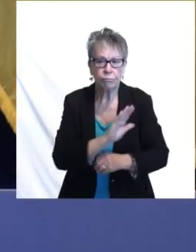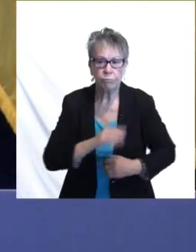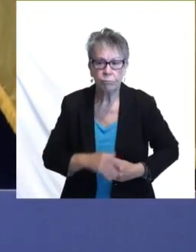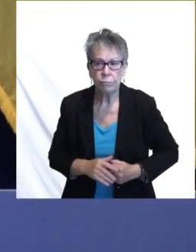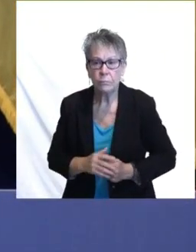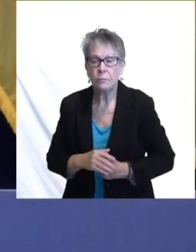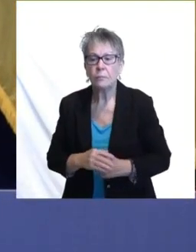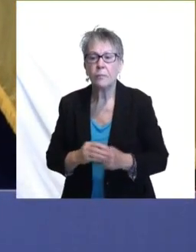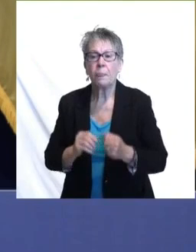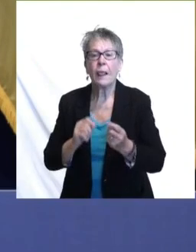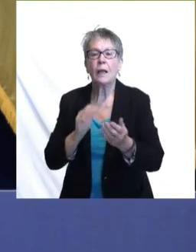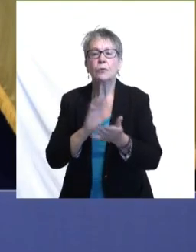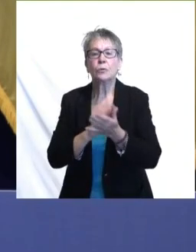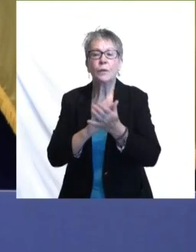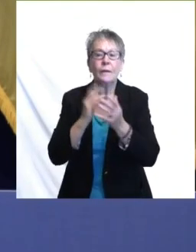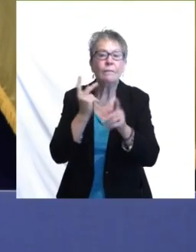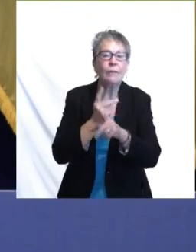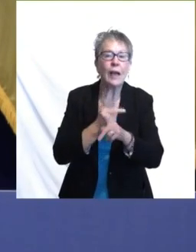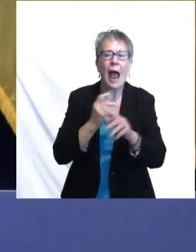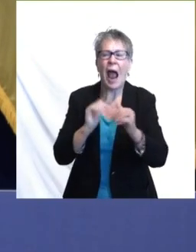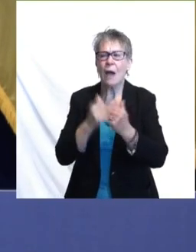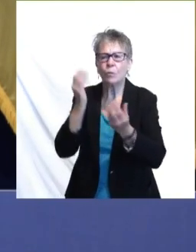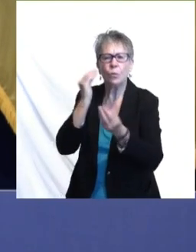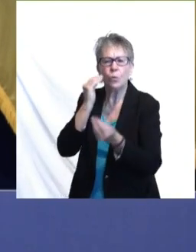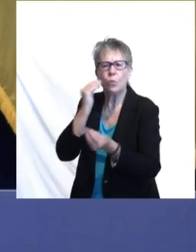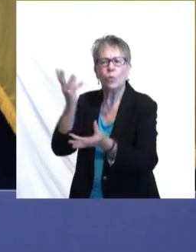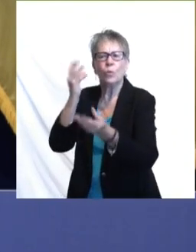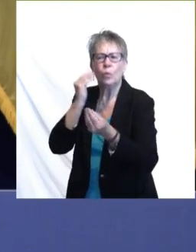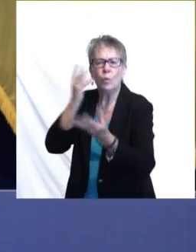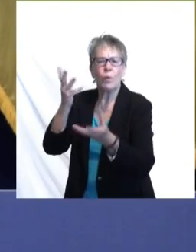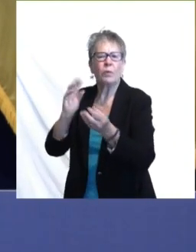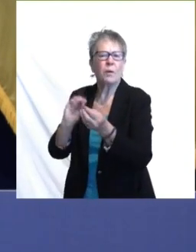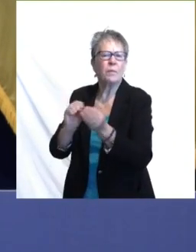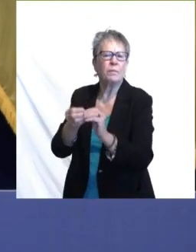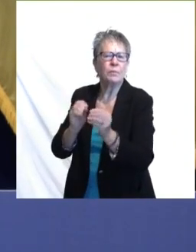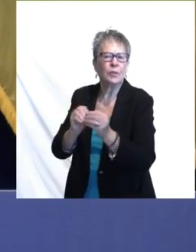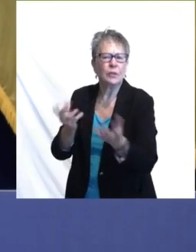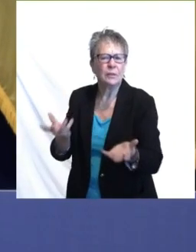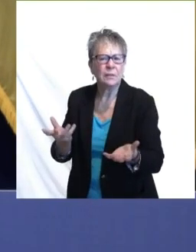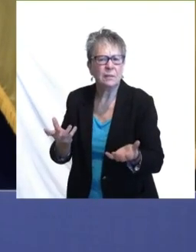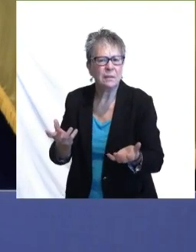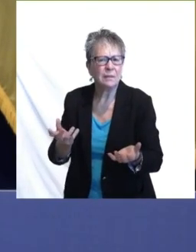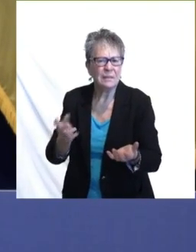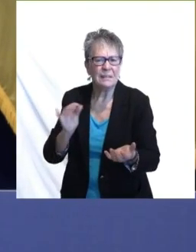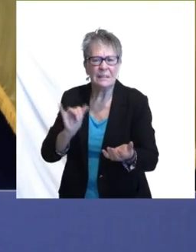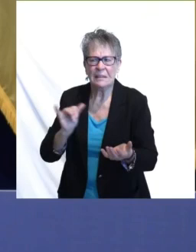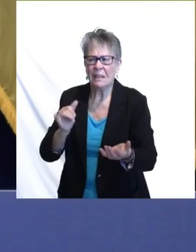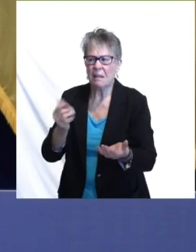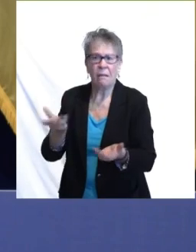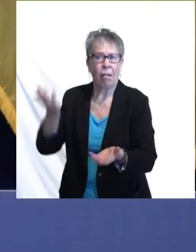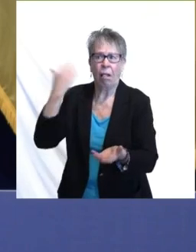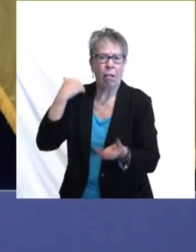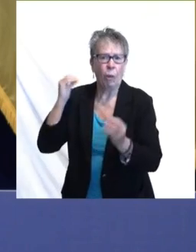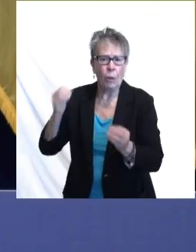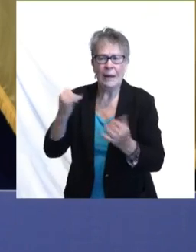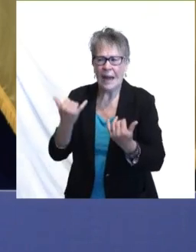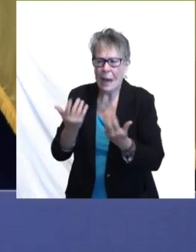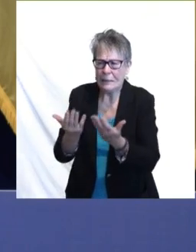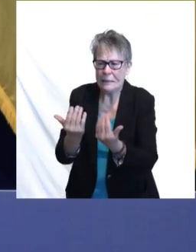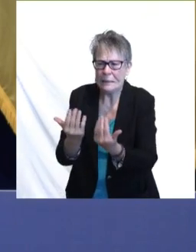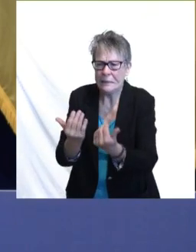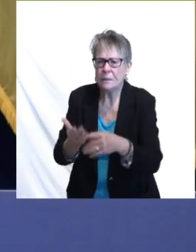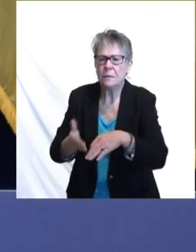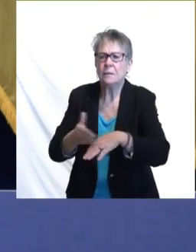they never, in fairness to them, they didn't do it before because it wasn't needed. And obviously, and that's building.